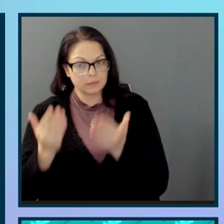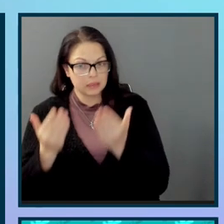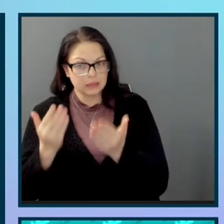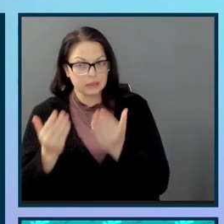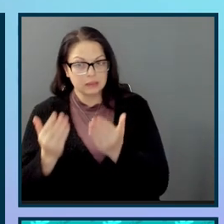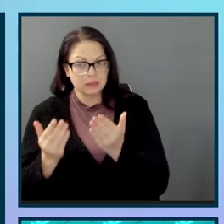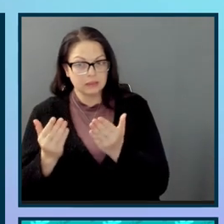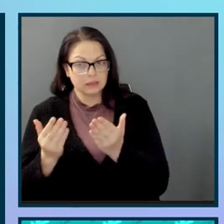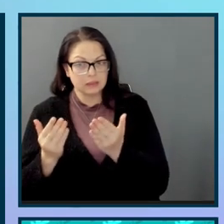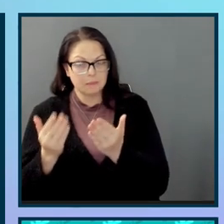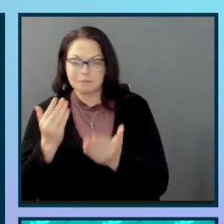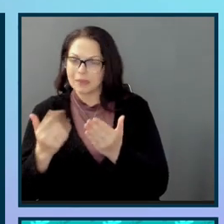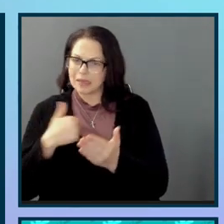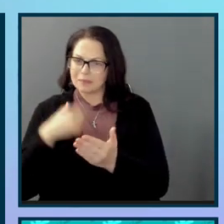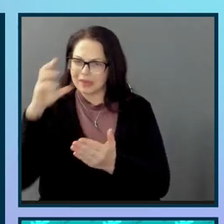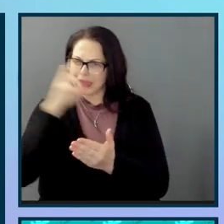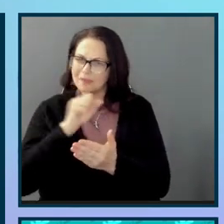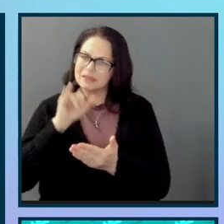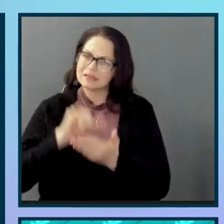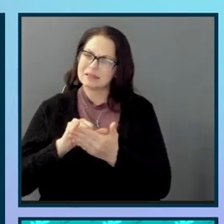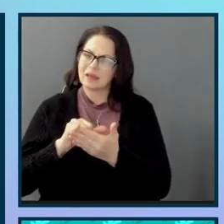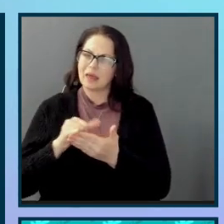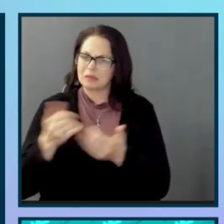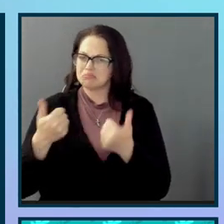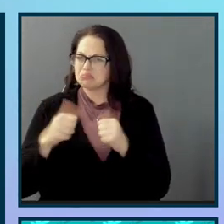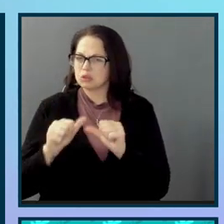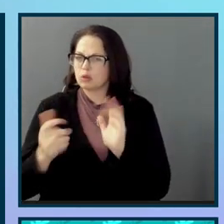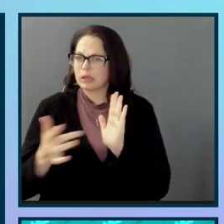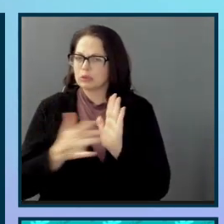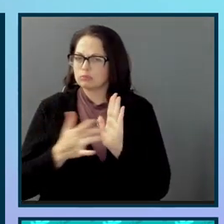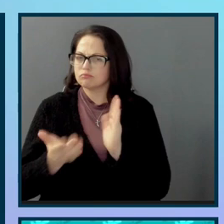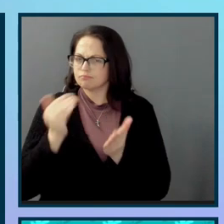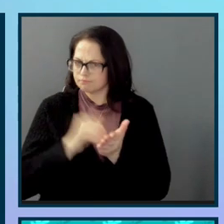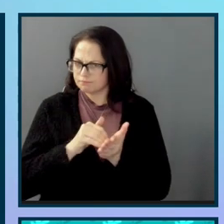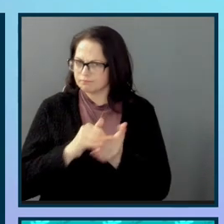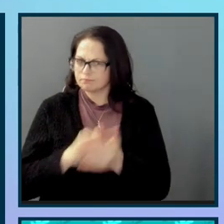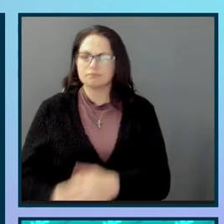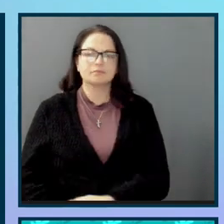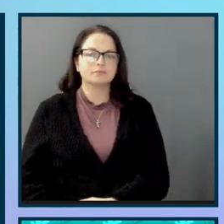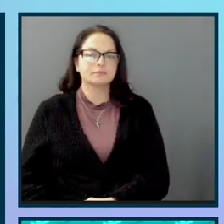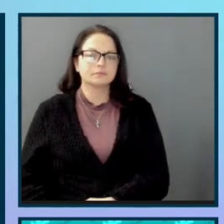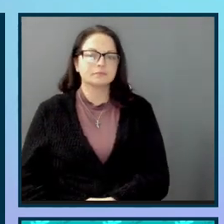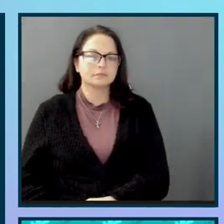I somehow missed it. So let's try tapping back. So